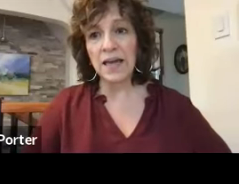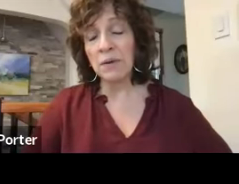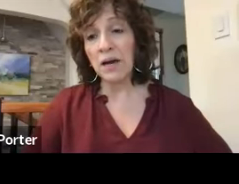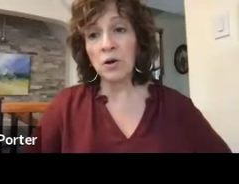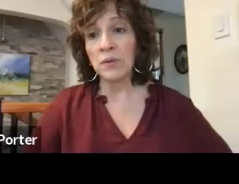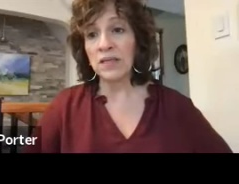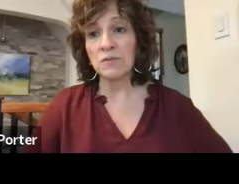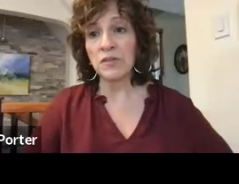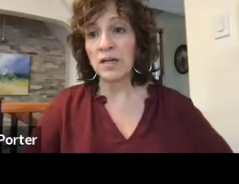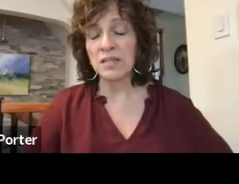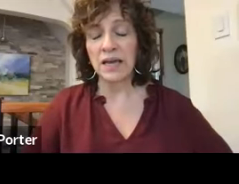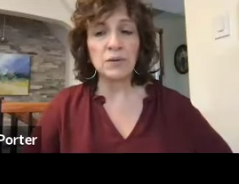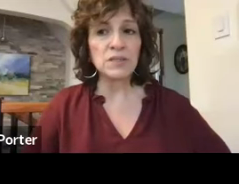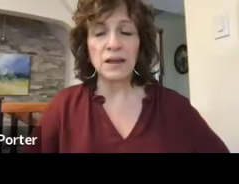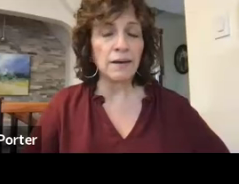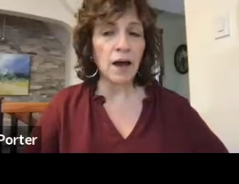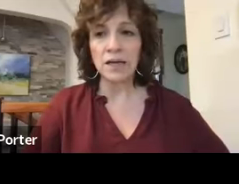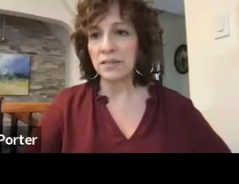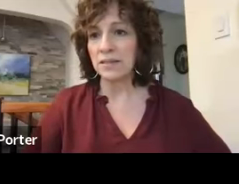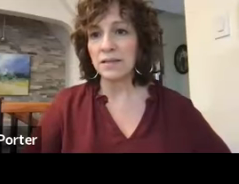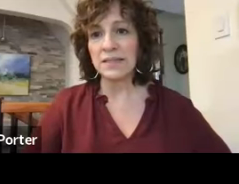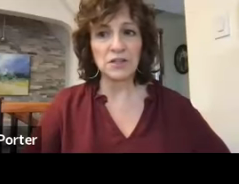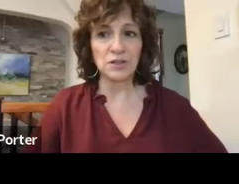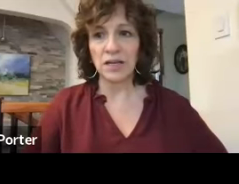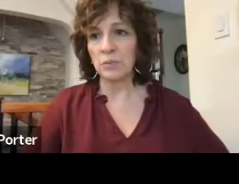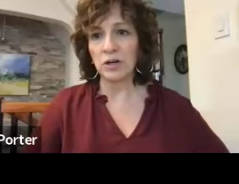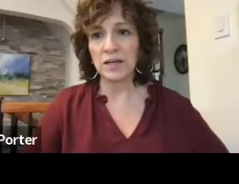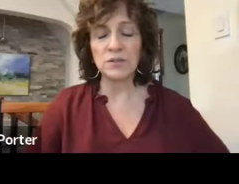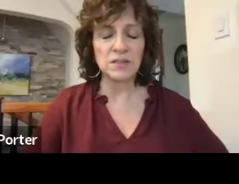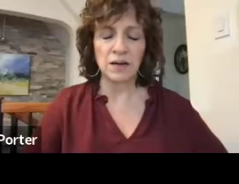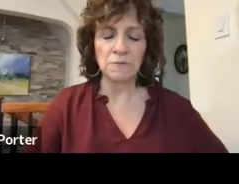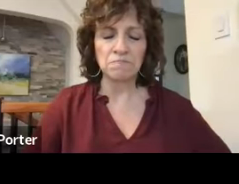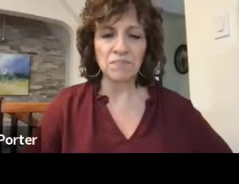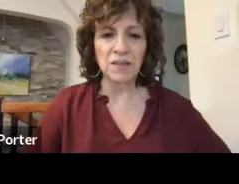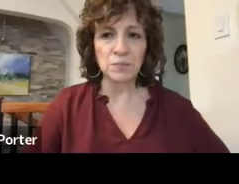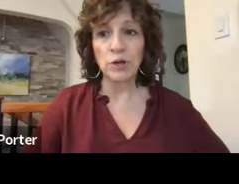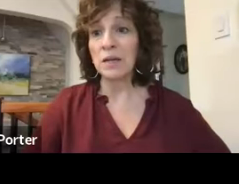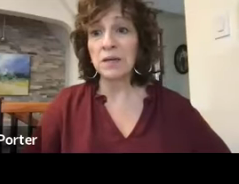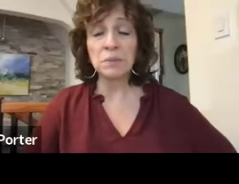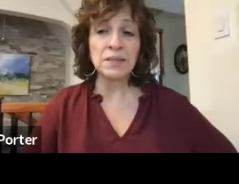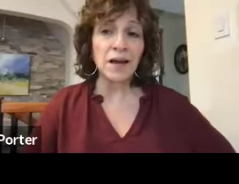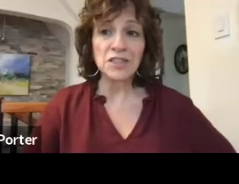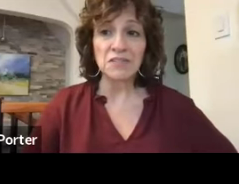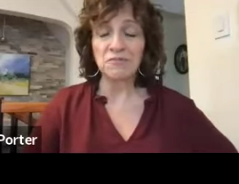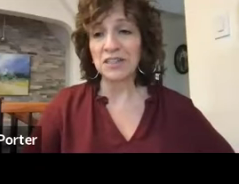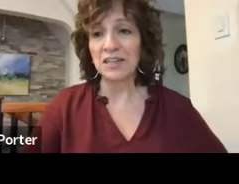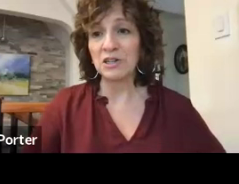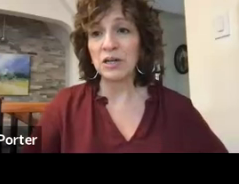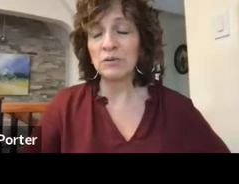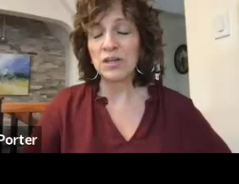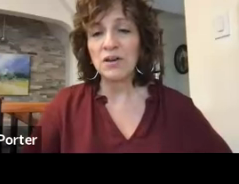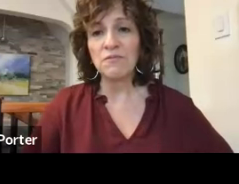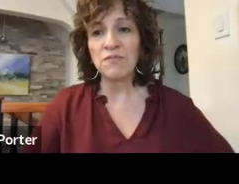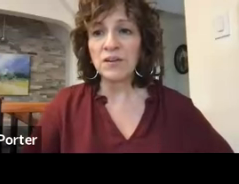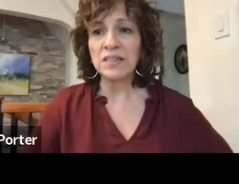and he came back home and lived with us. And he was not Daniel anymore. He was, his brain had been completely hijacked, frankly.